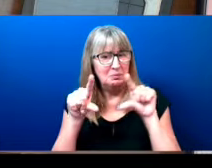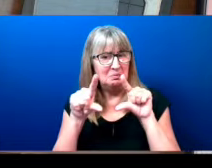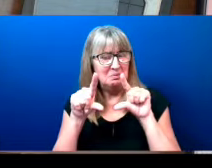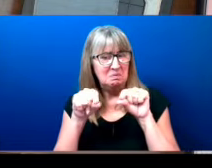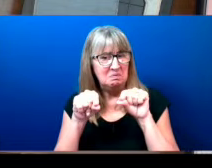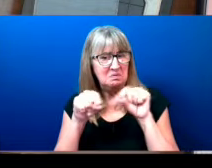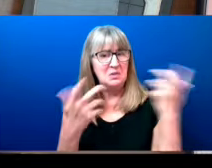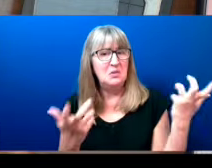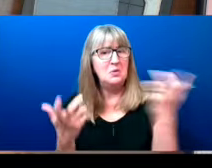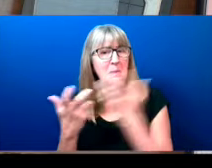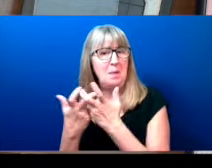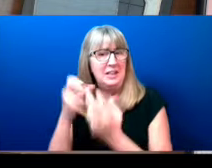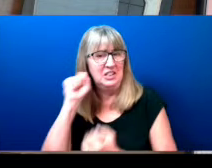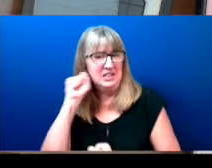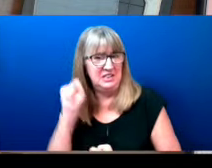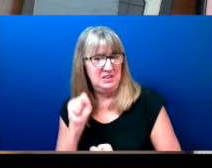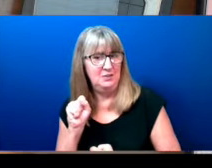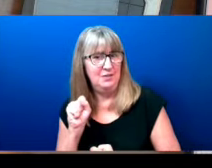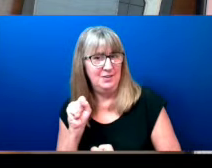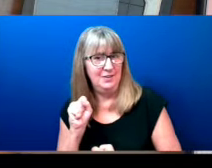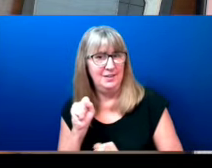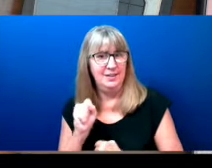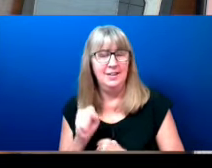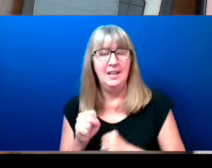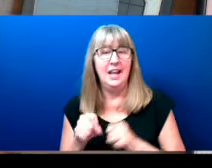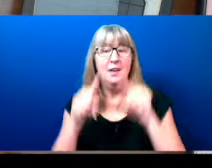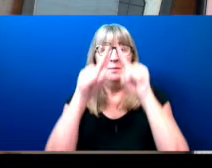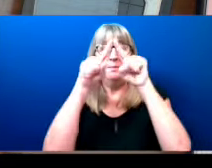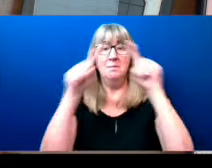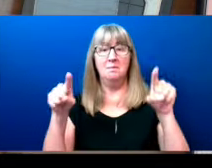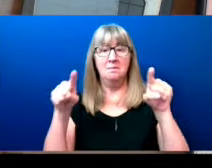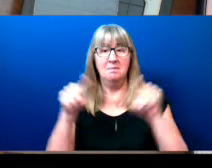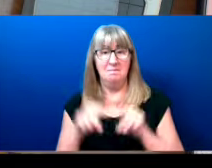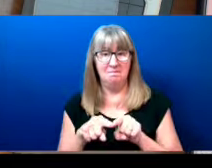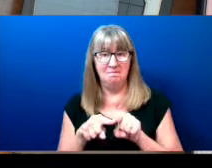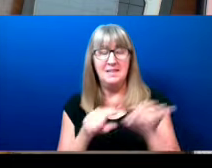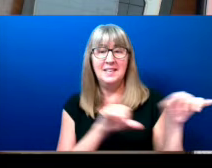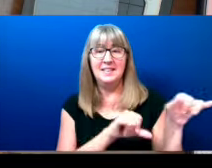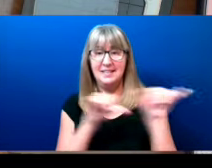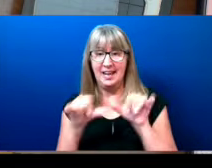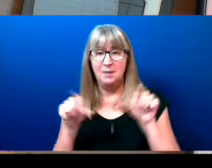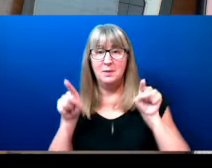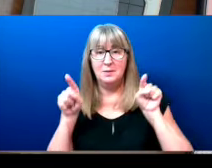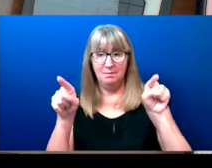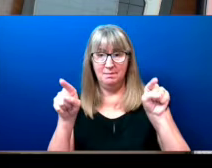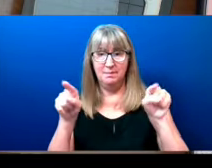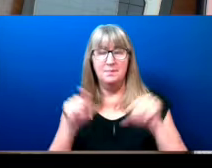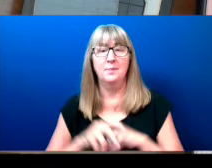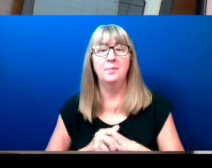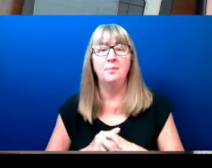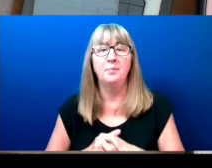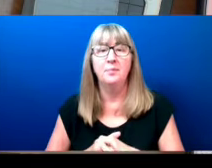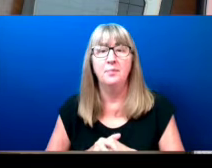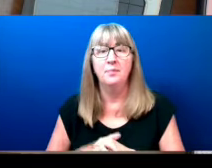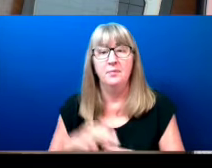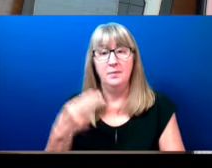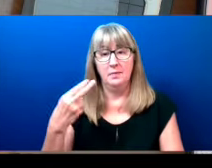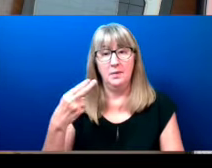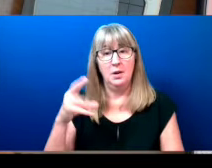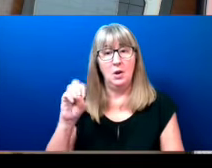I used gray to kind of go with the silver look that I'm trying to go with. I also put it the same angle as these two